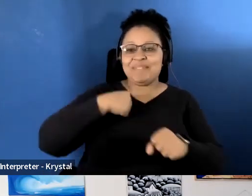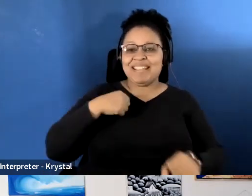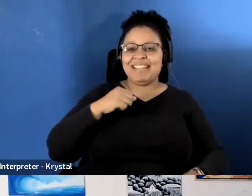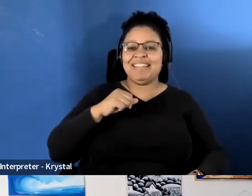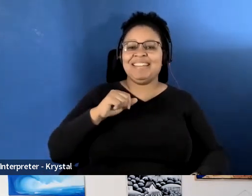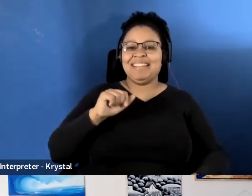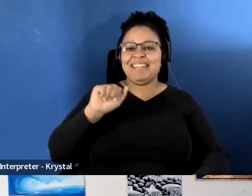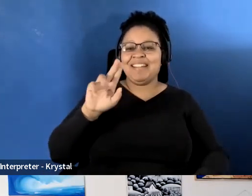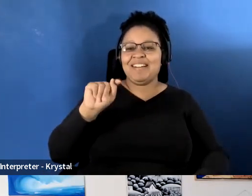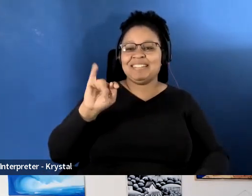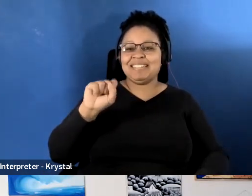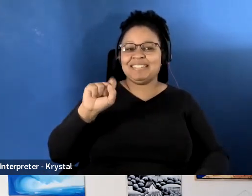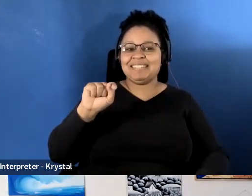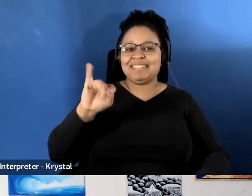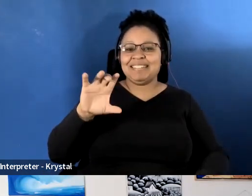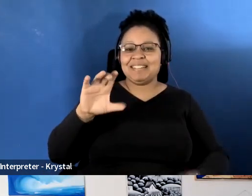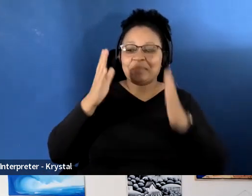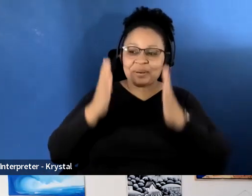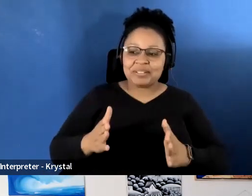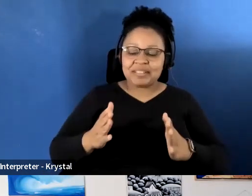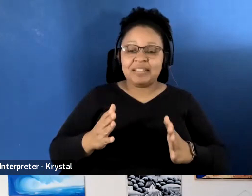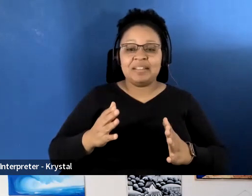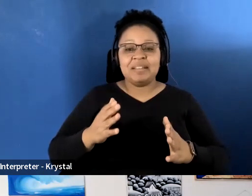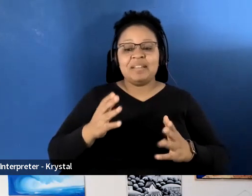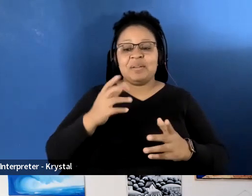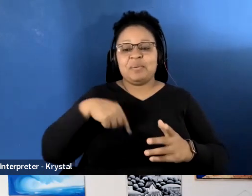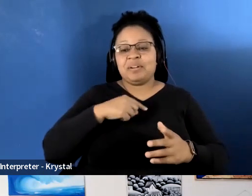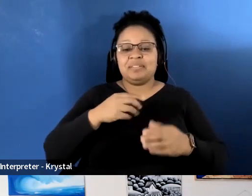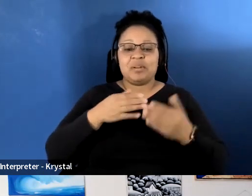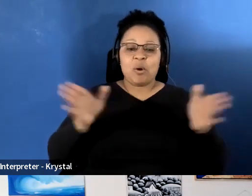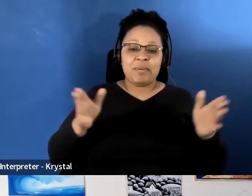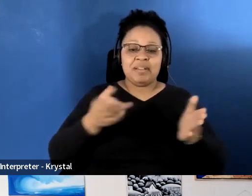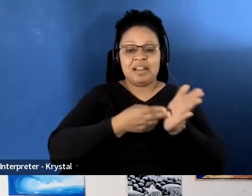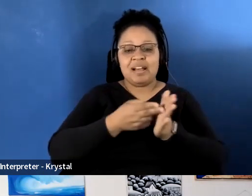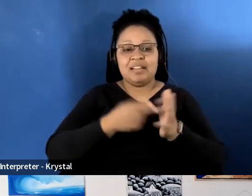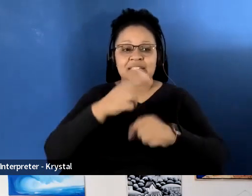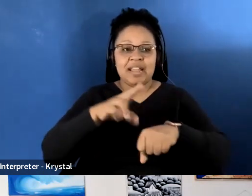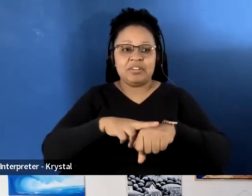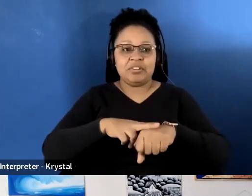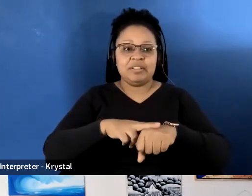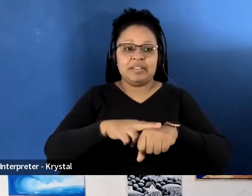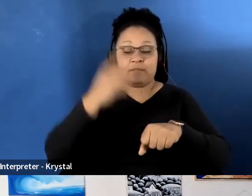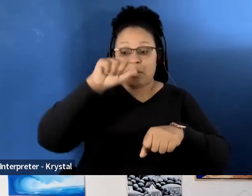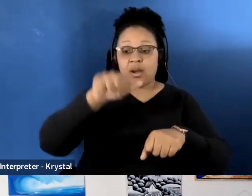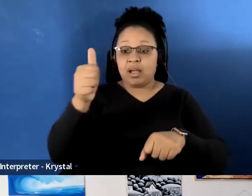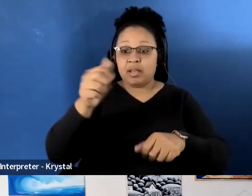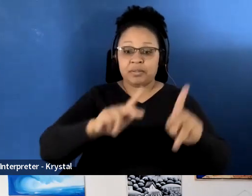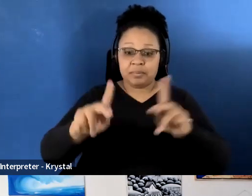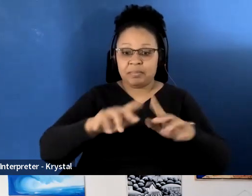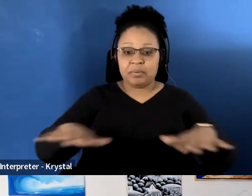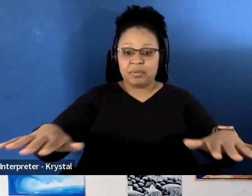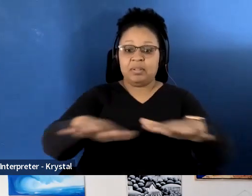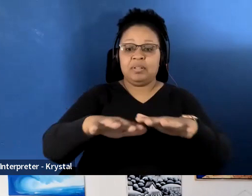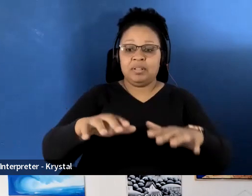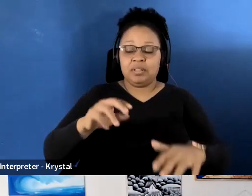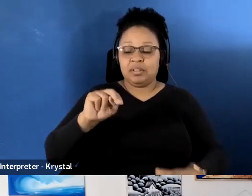person. Autistic people are very open and honest naturally, and that can be uncomfortable to like neurotypical